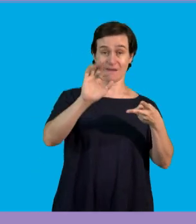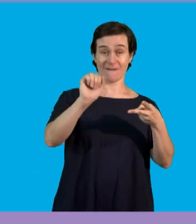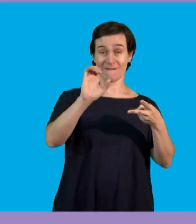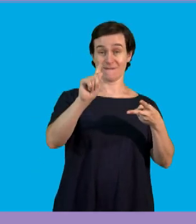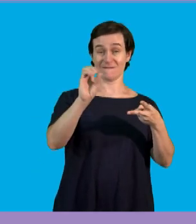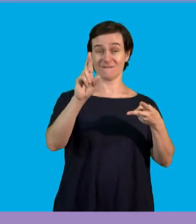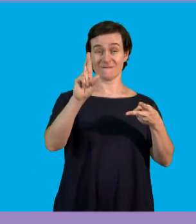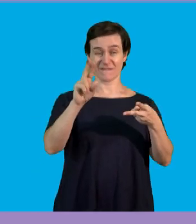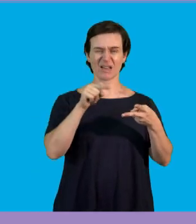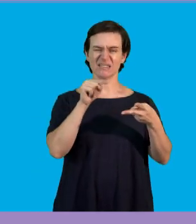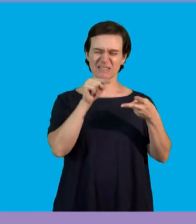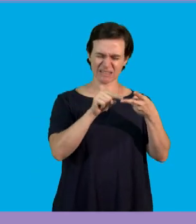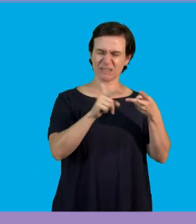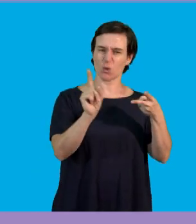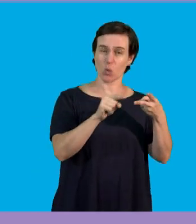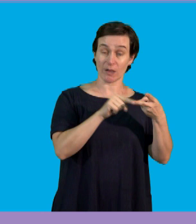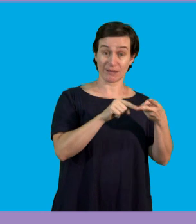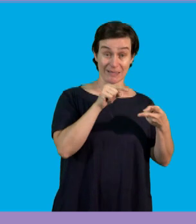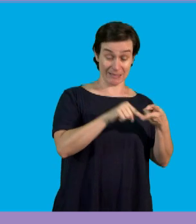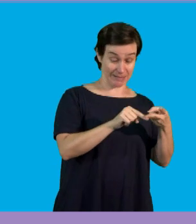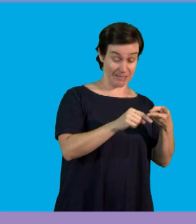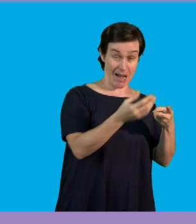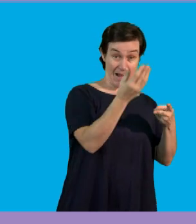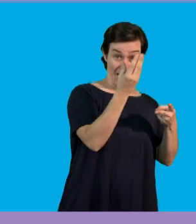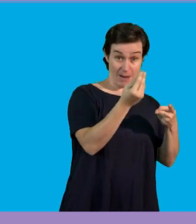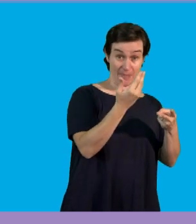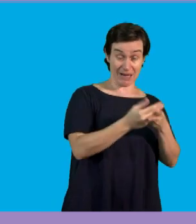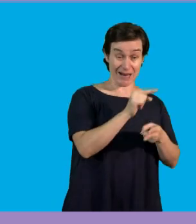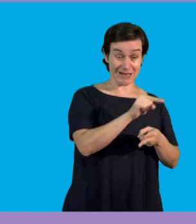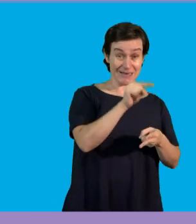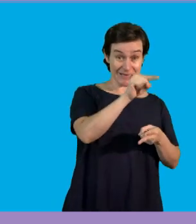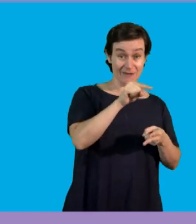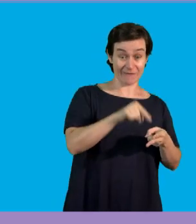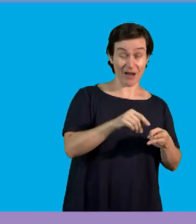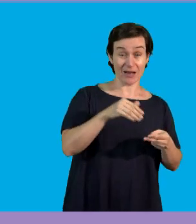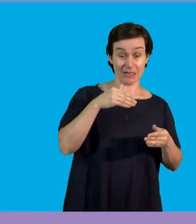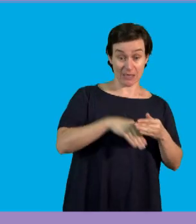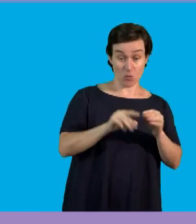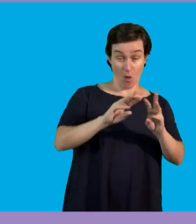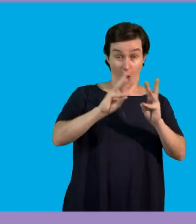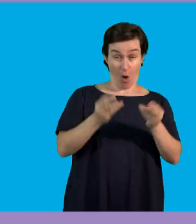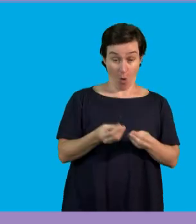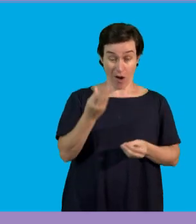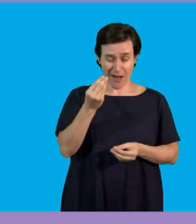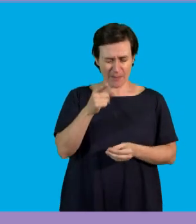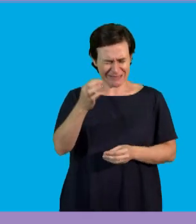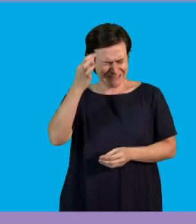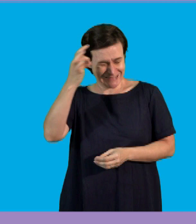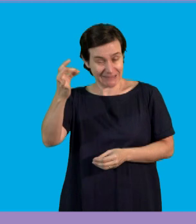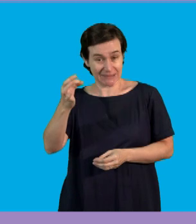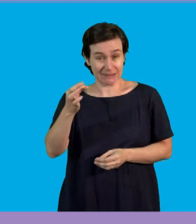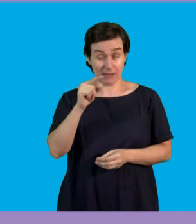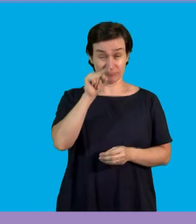Then factors, so a factor is a number that divides into a whole number exactly. That is,